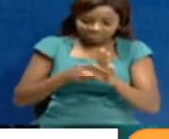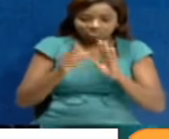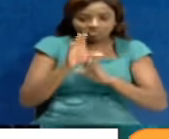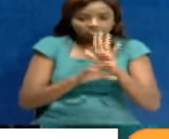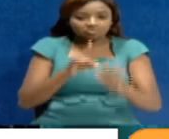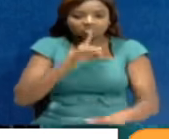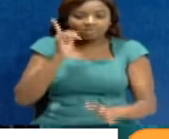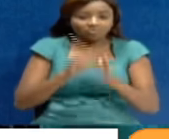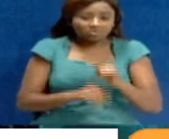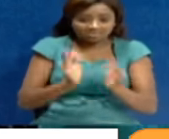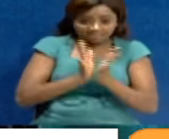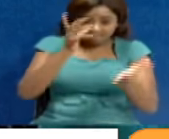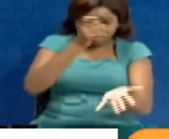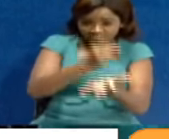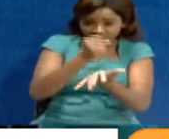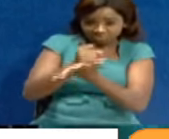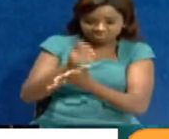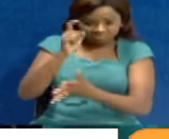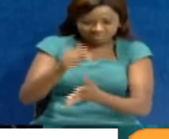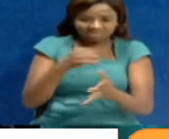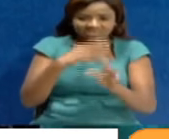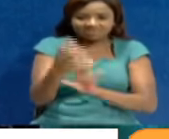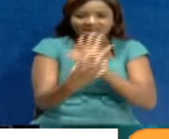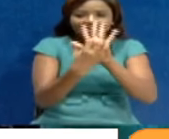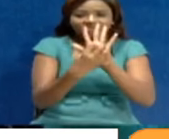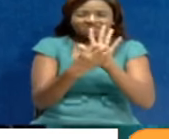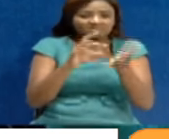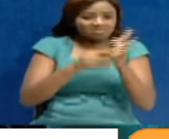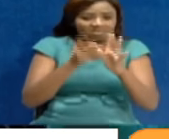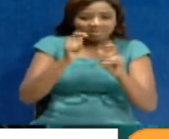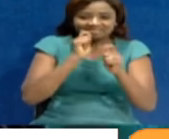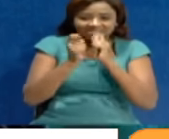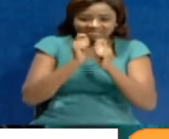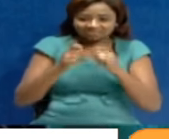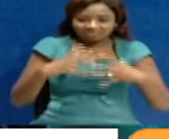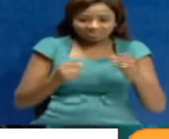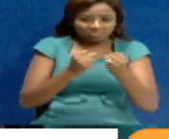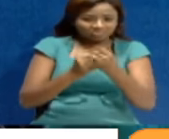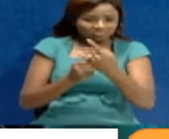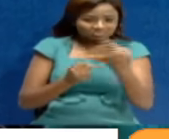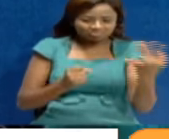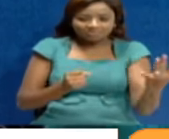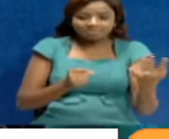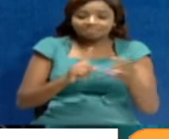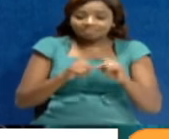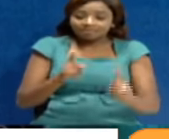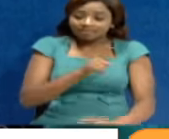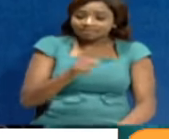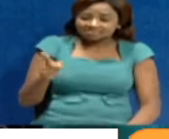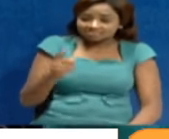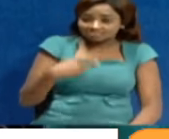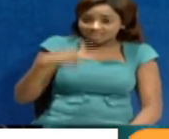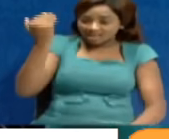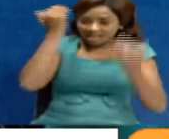that requires that public offices be filled competitively? In short, Waiga, the High Court has reprimanded the